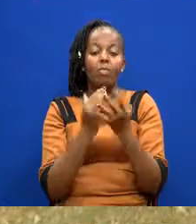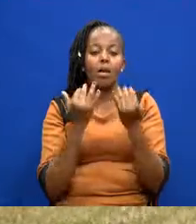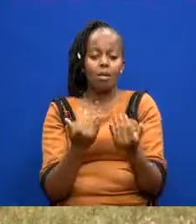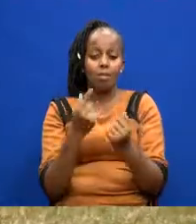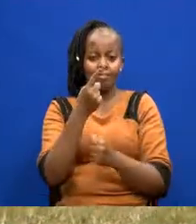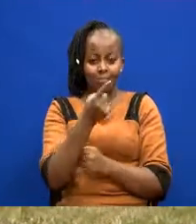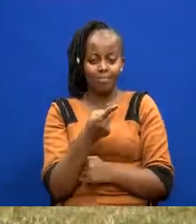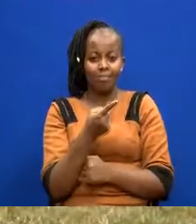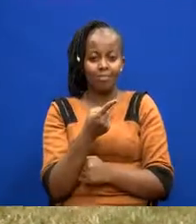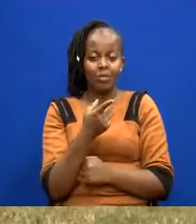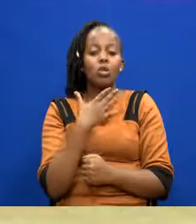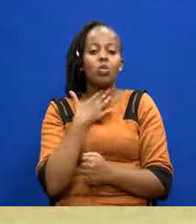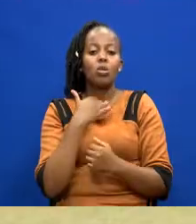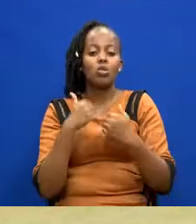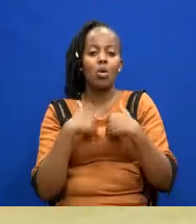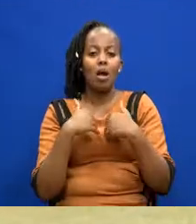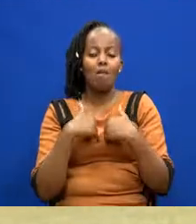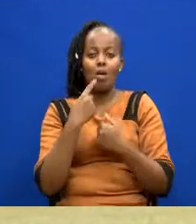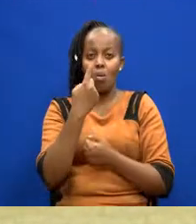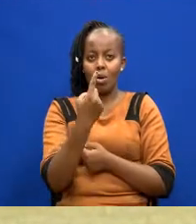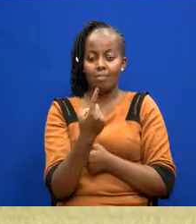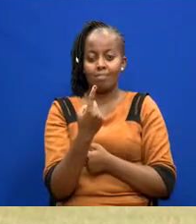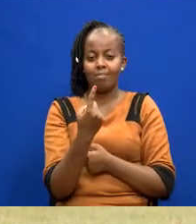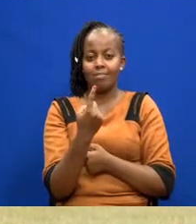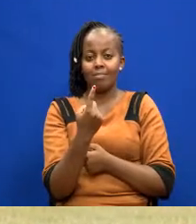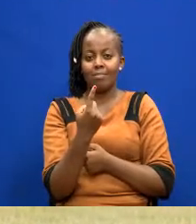So now in this situation, we're going to have a